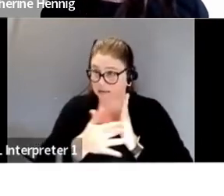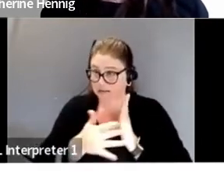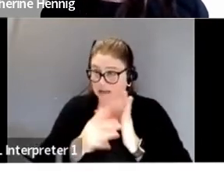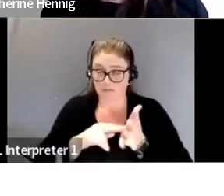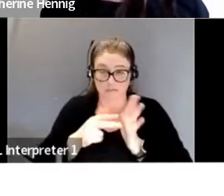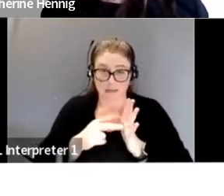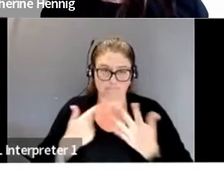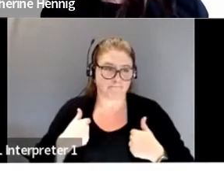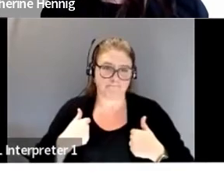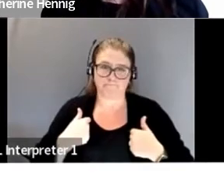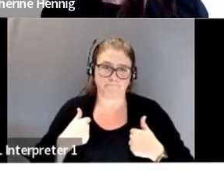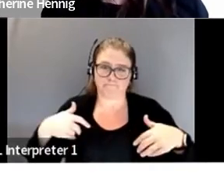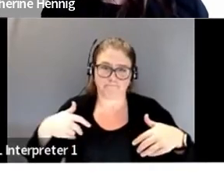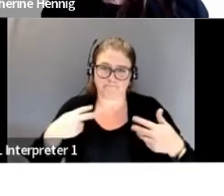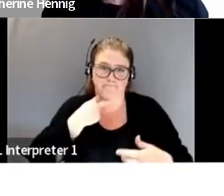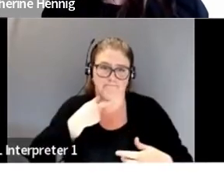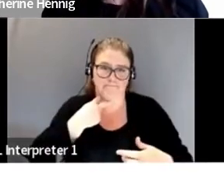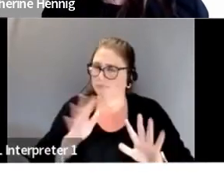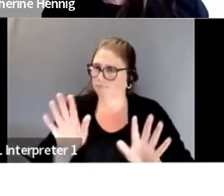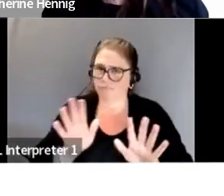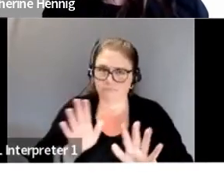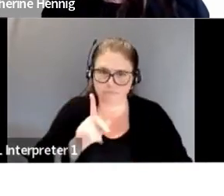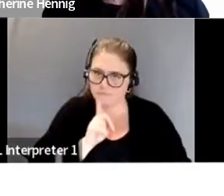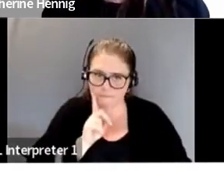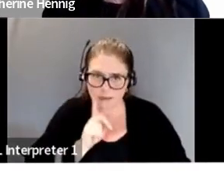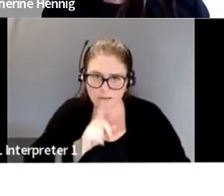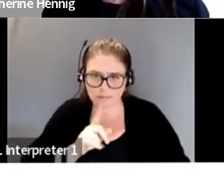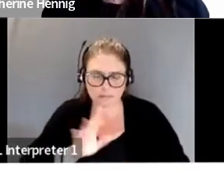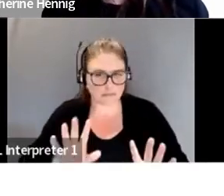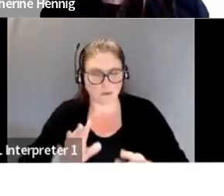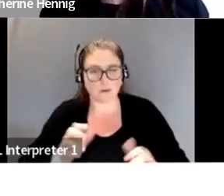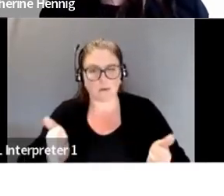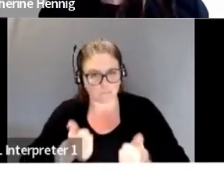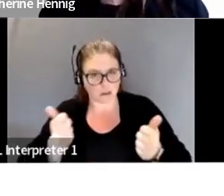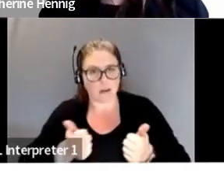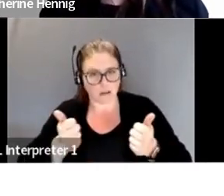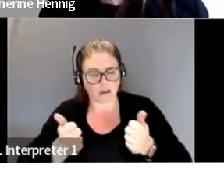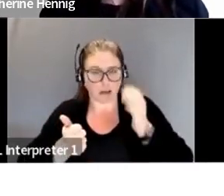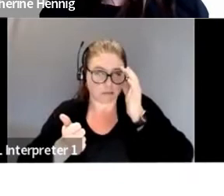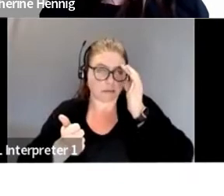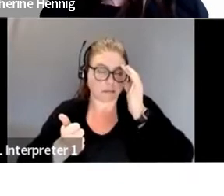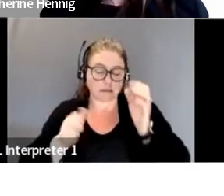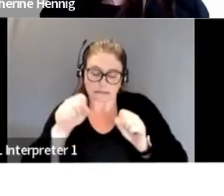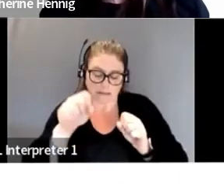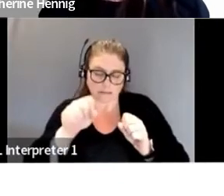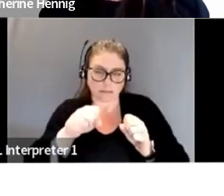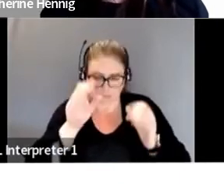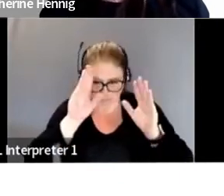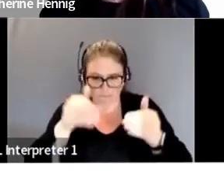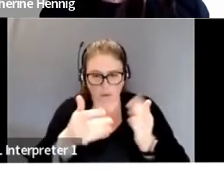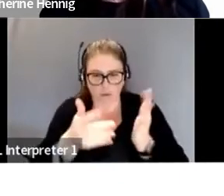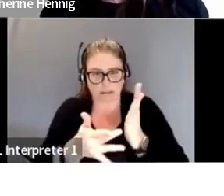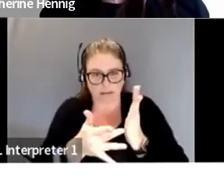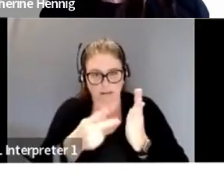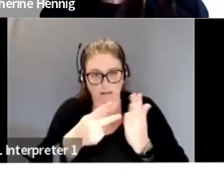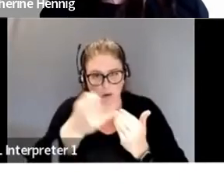is completely false. While admittedly a significant portion of Canadian grant funding is centered around technical projects, you don't